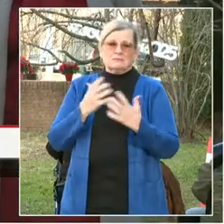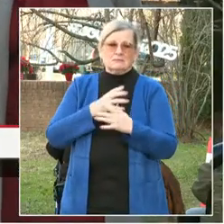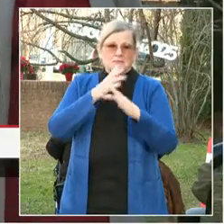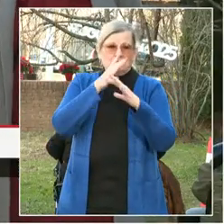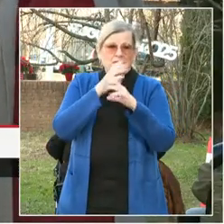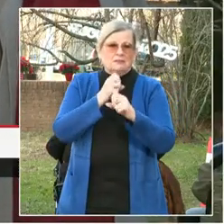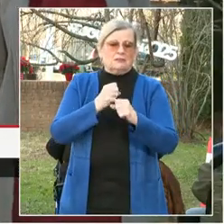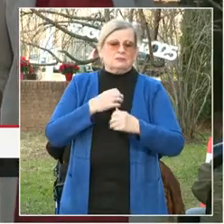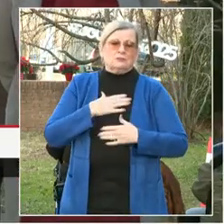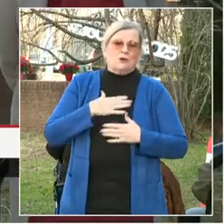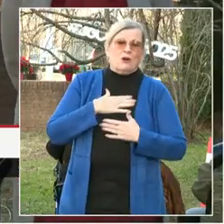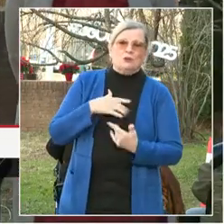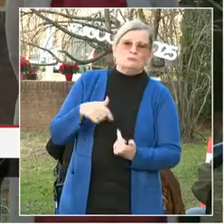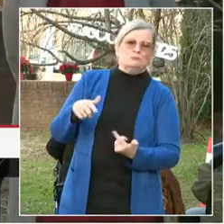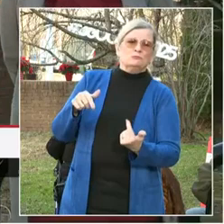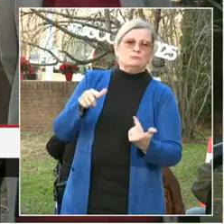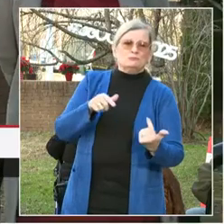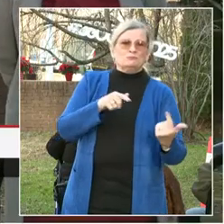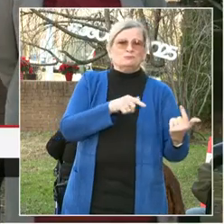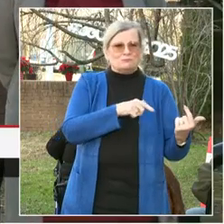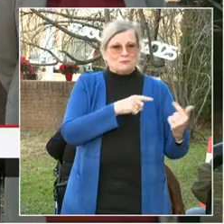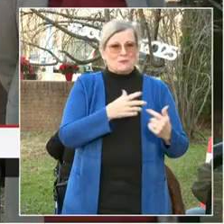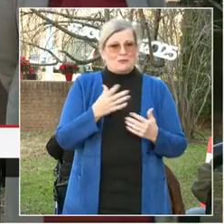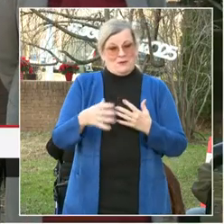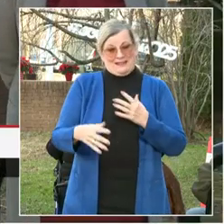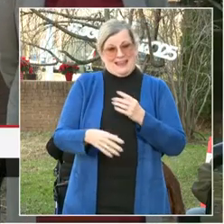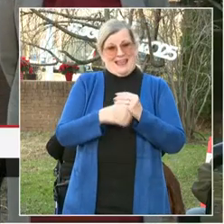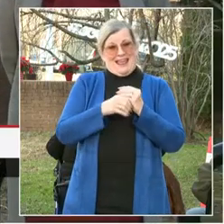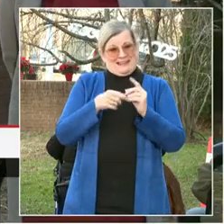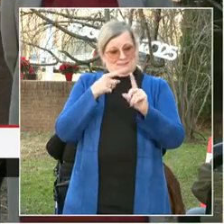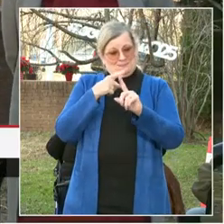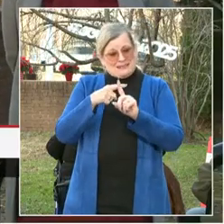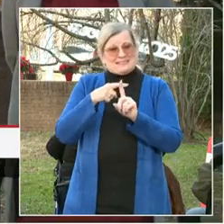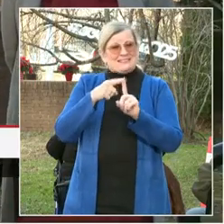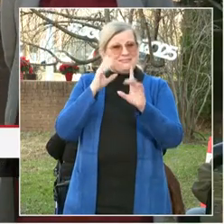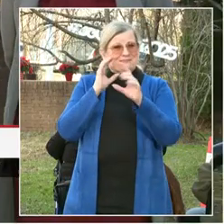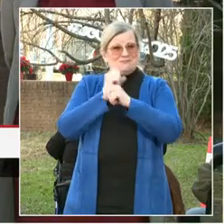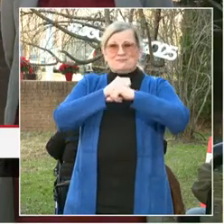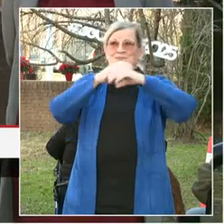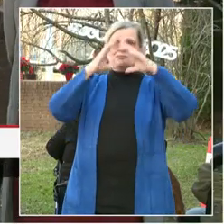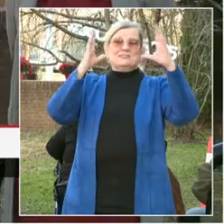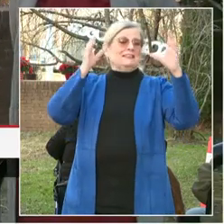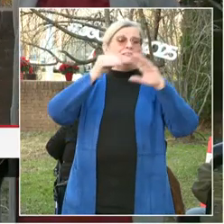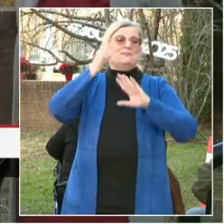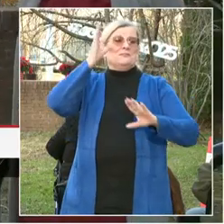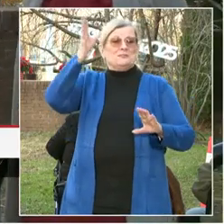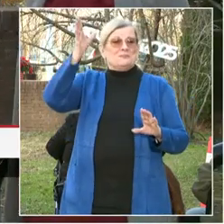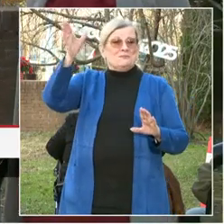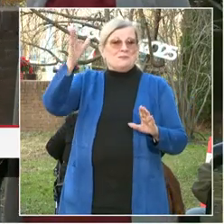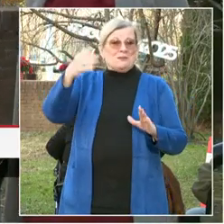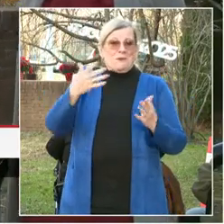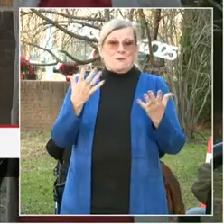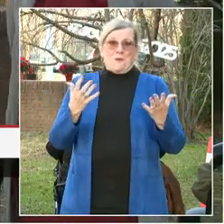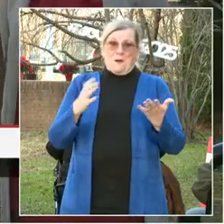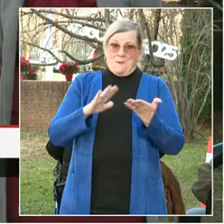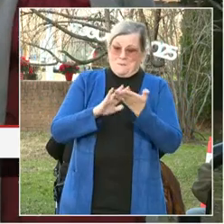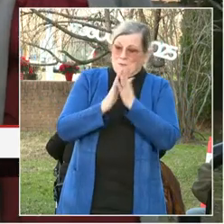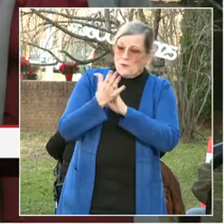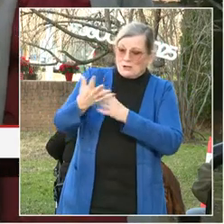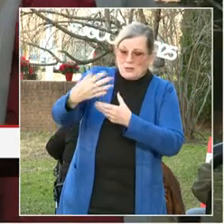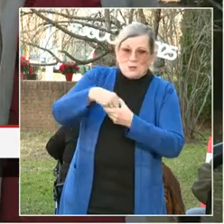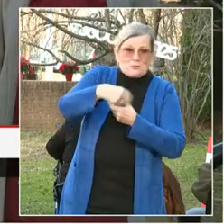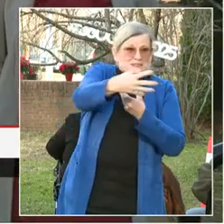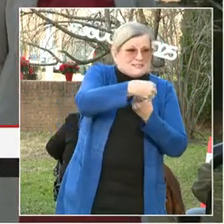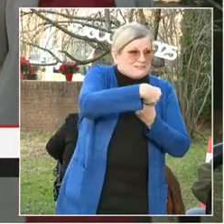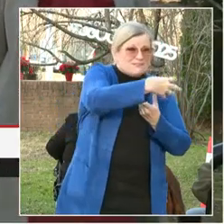vision for the future. In particular, we want to become more inclusive and diverse so that we can share the benefits of